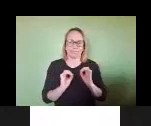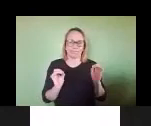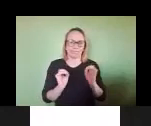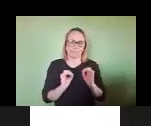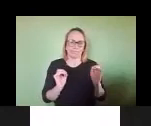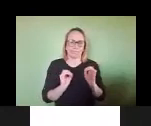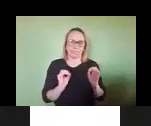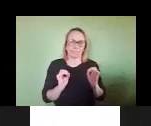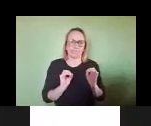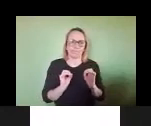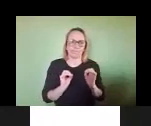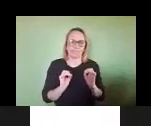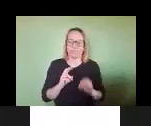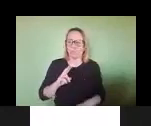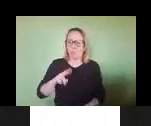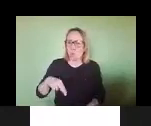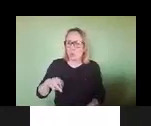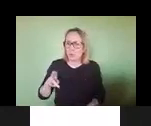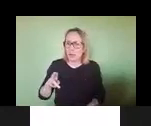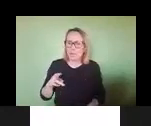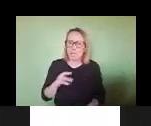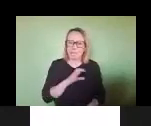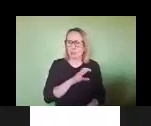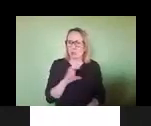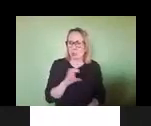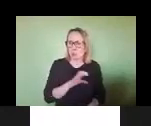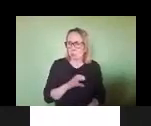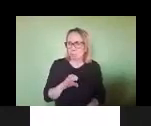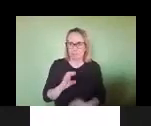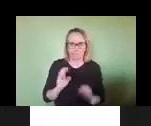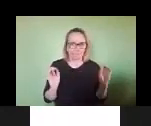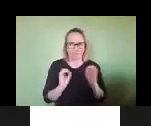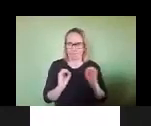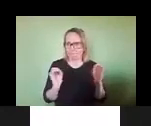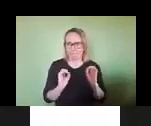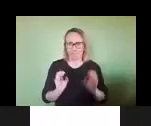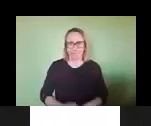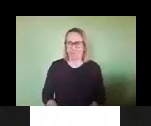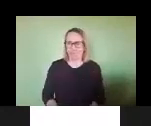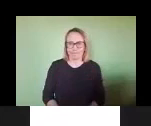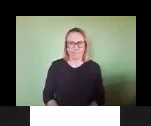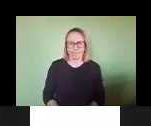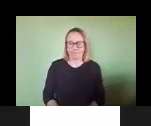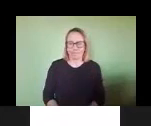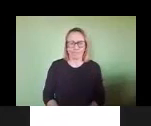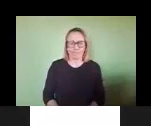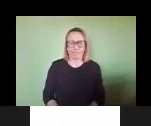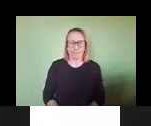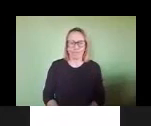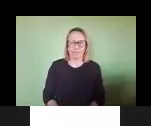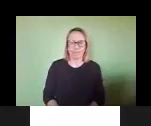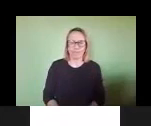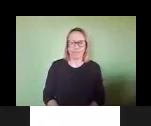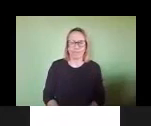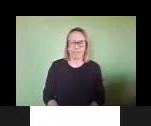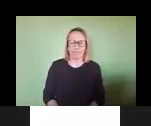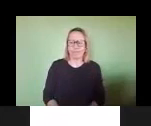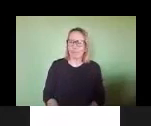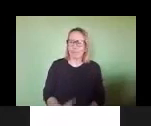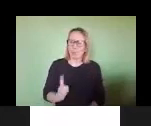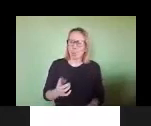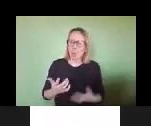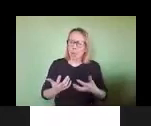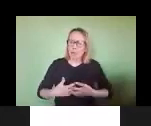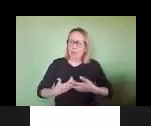use WhatsApp or Zoom. Okay, so what equipment did you get to help you